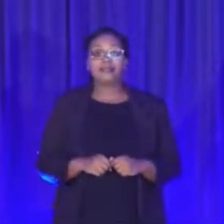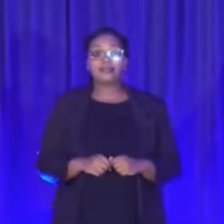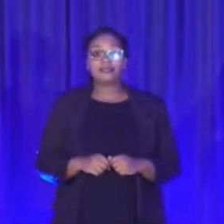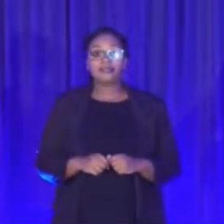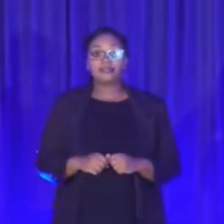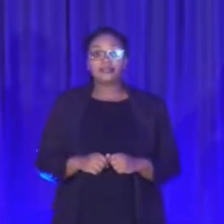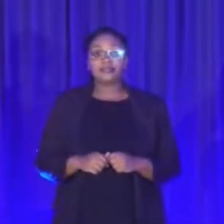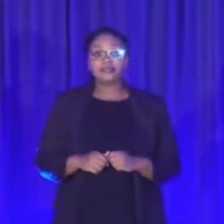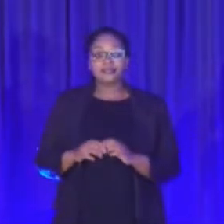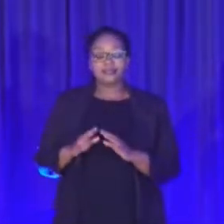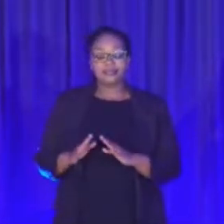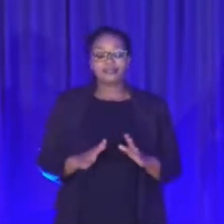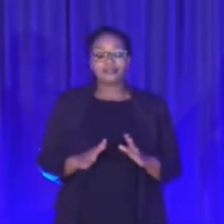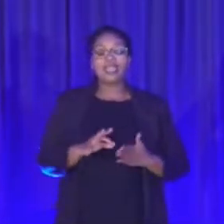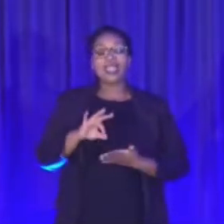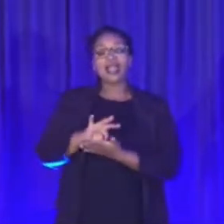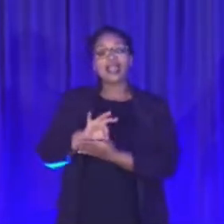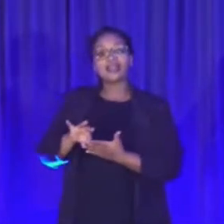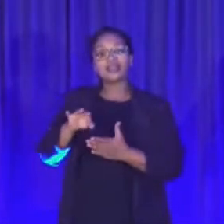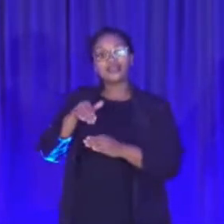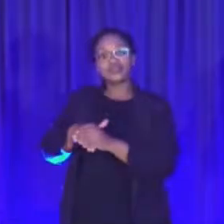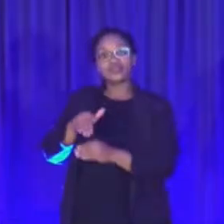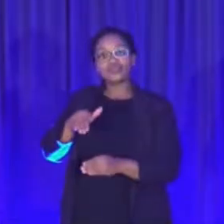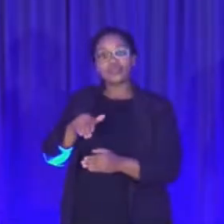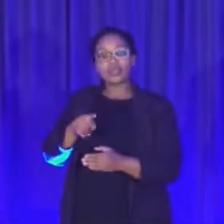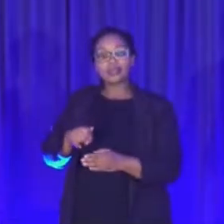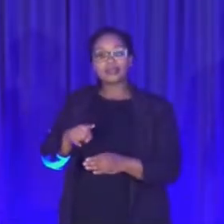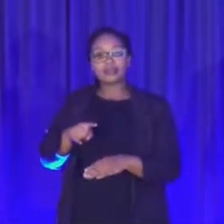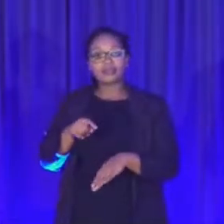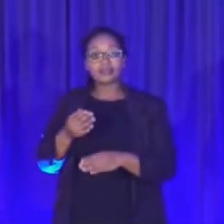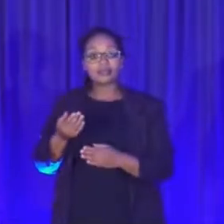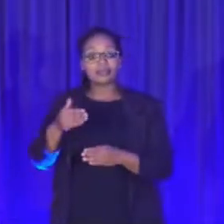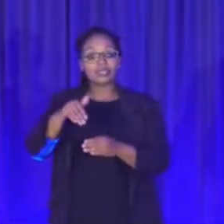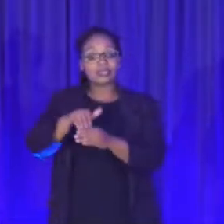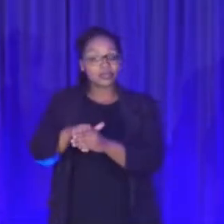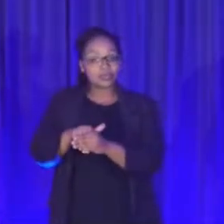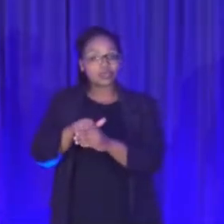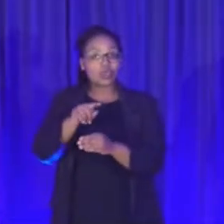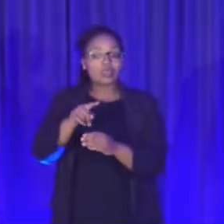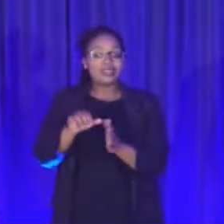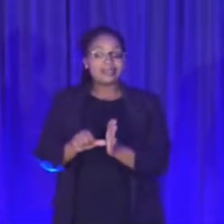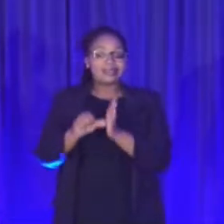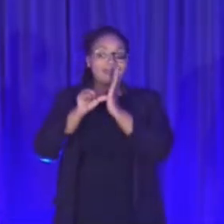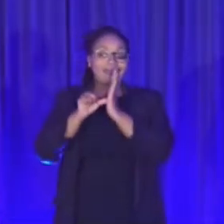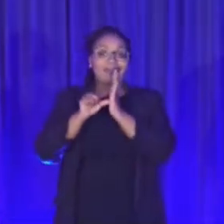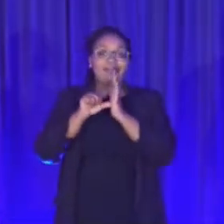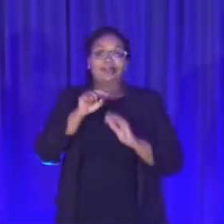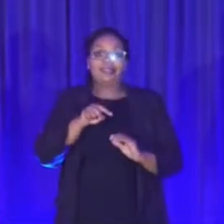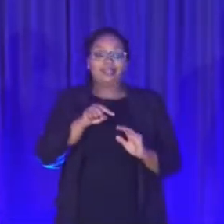Election deposits are a crucial element of this statutory requirement.